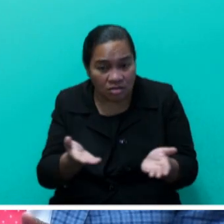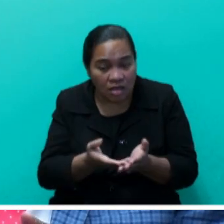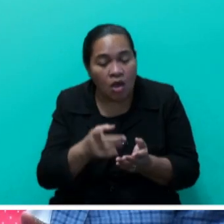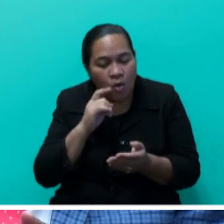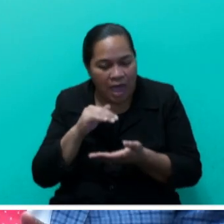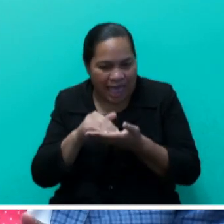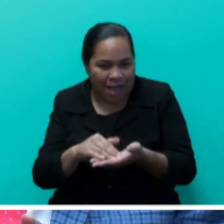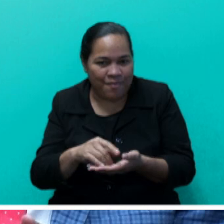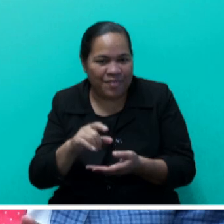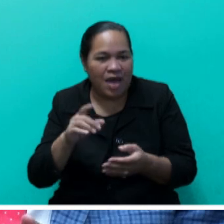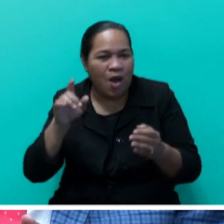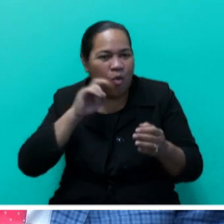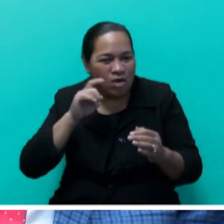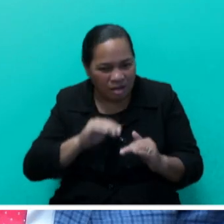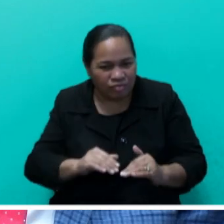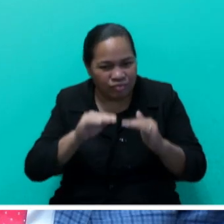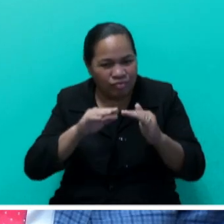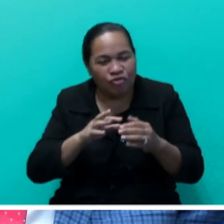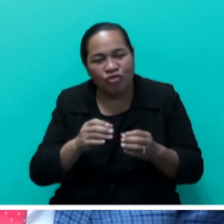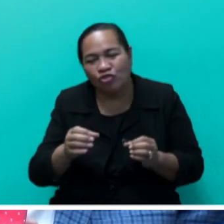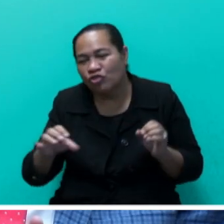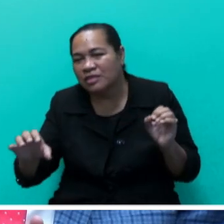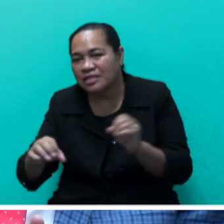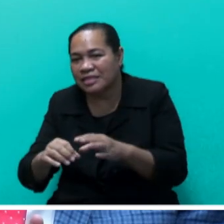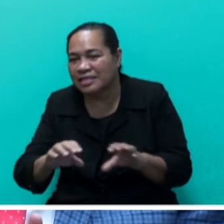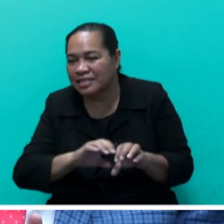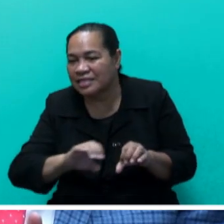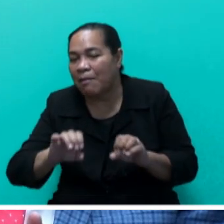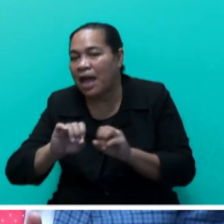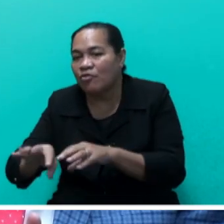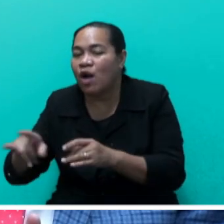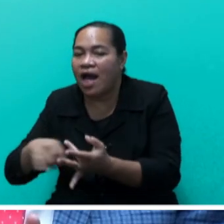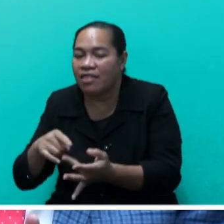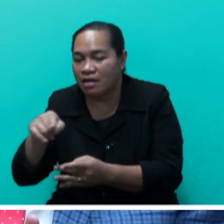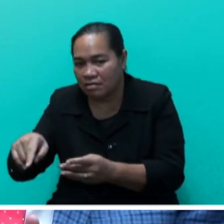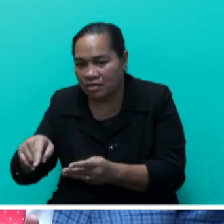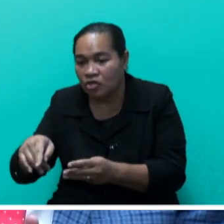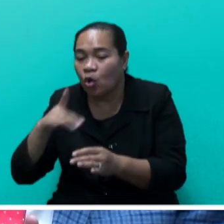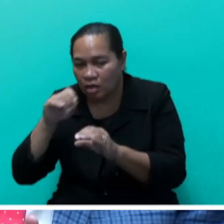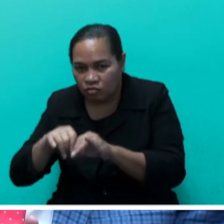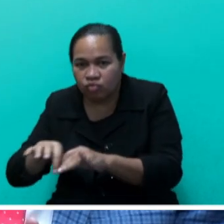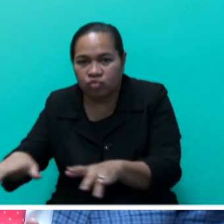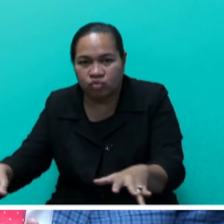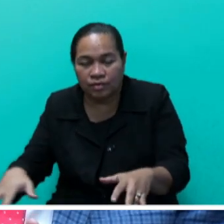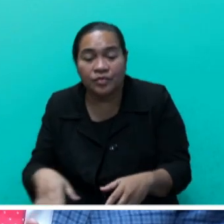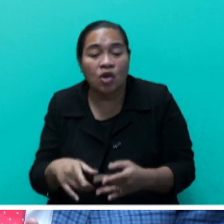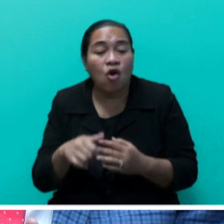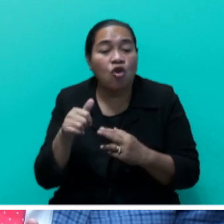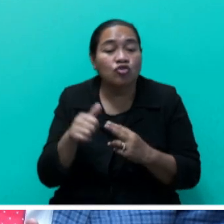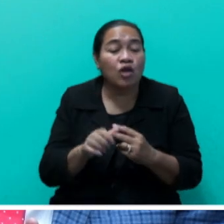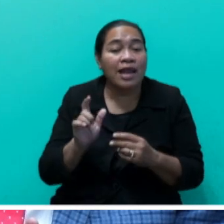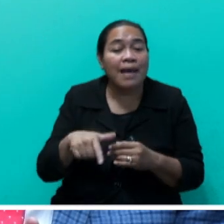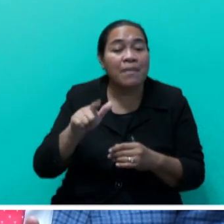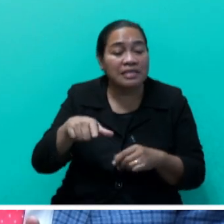storage capacity at the Walanau Reservoir. This upgrade will allow for future network extensions towards the outskirts of Lambasa, including